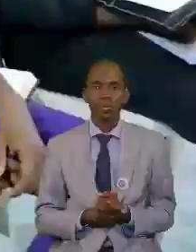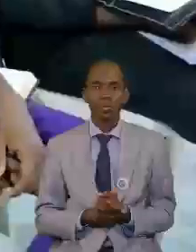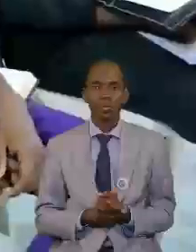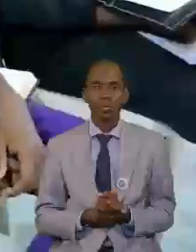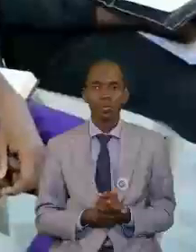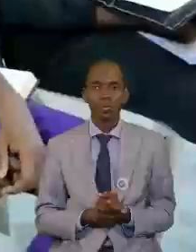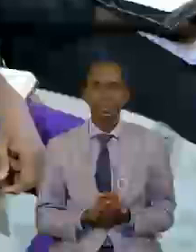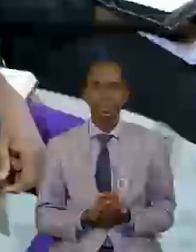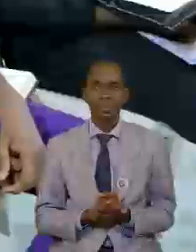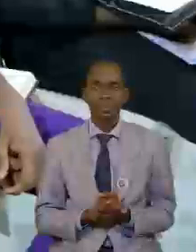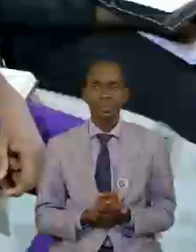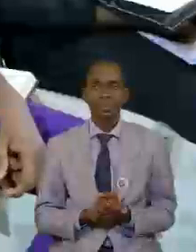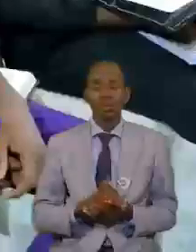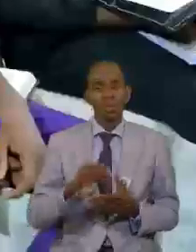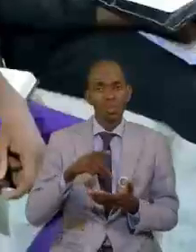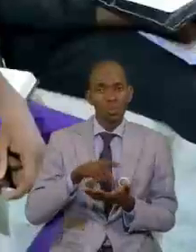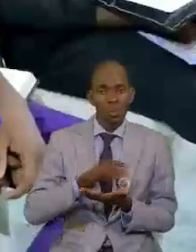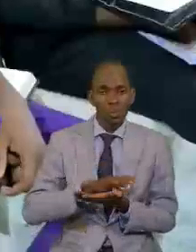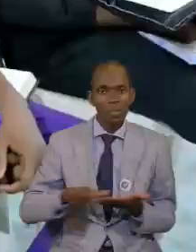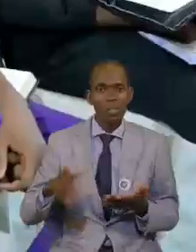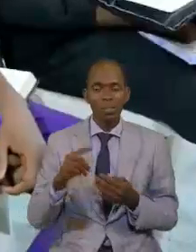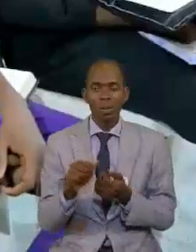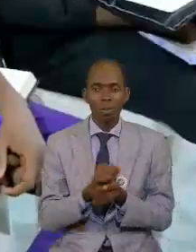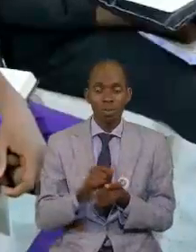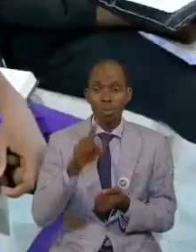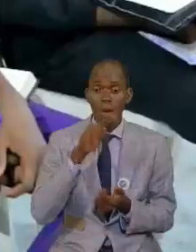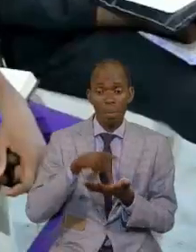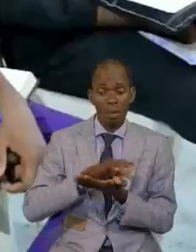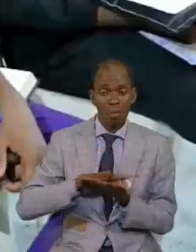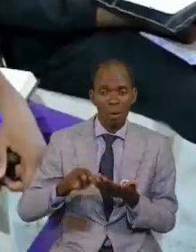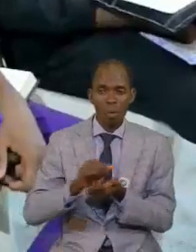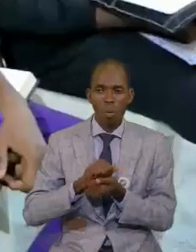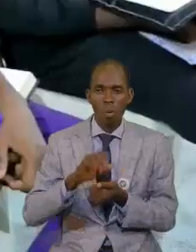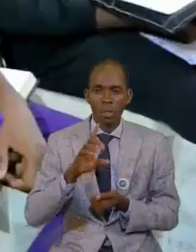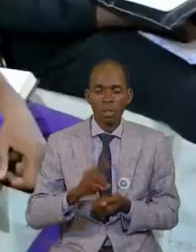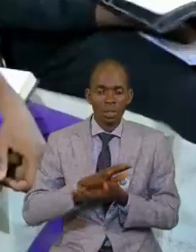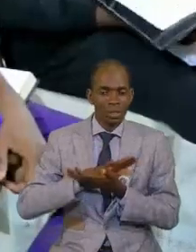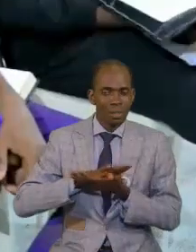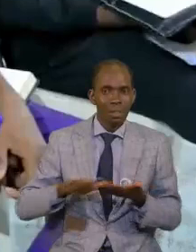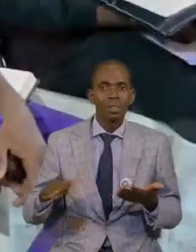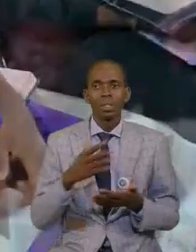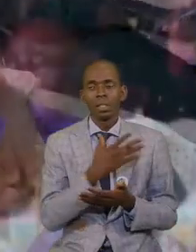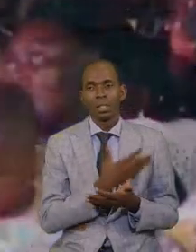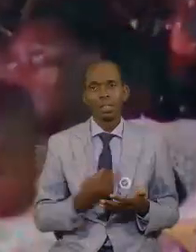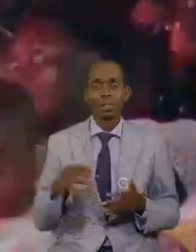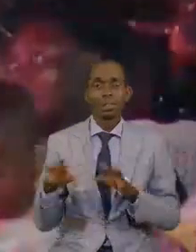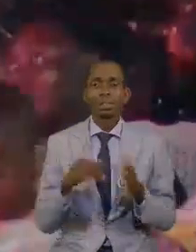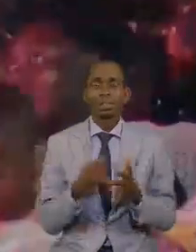You are purified, you are washed, you are cleansed. There's still something that the power of the Holy Ghost.